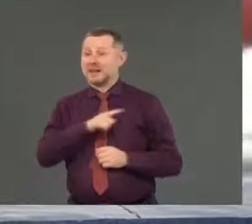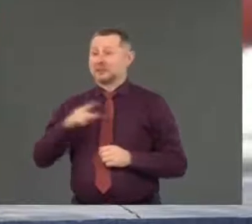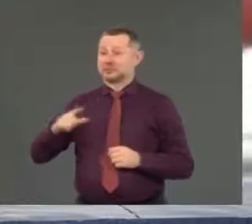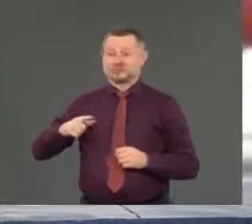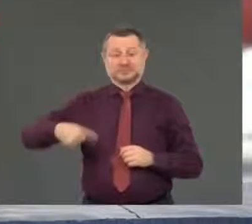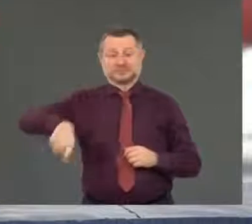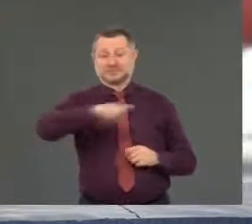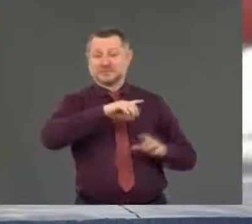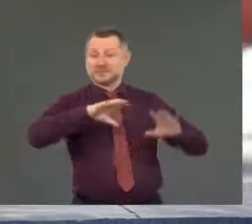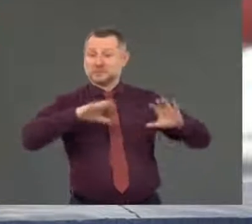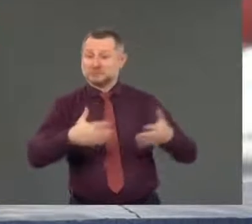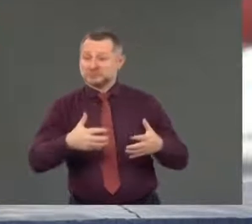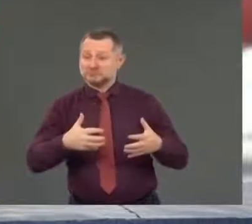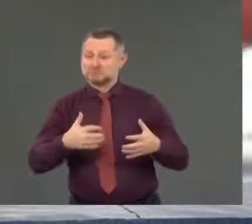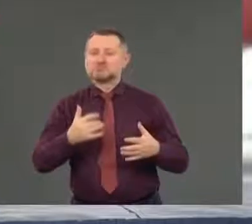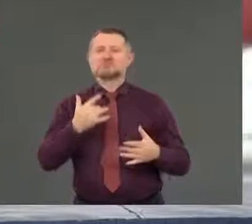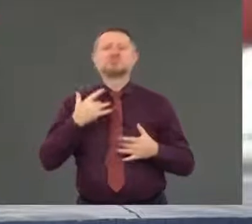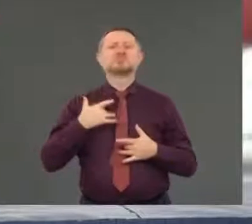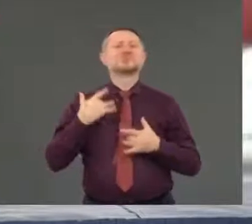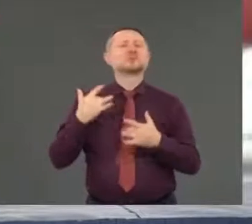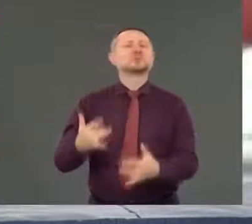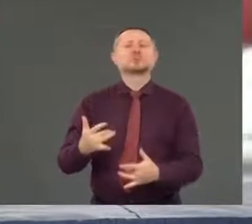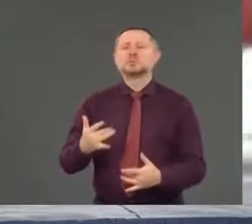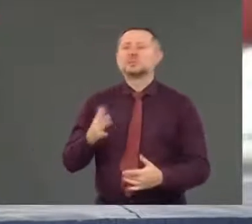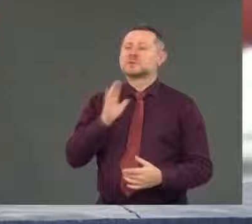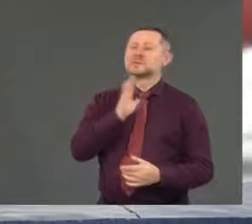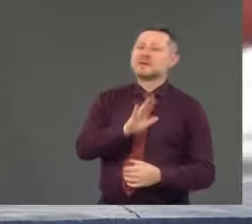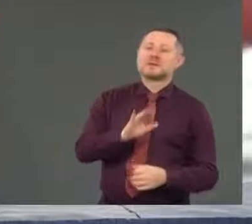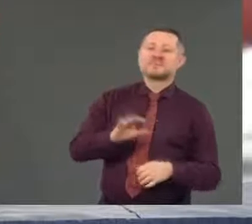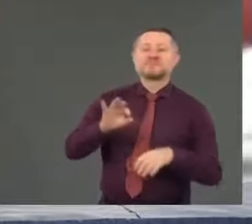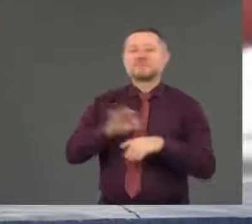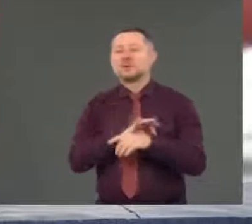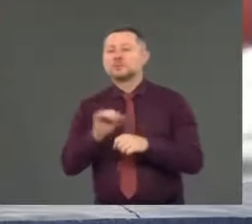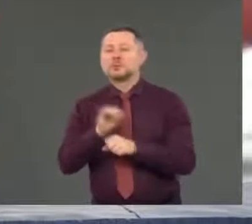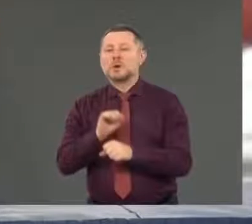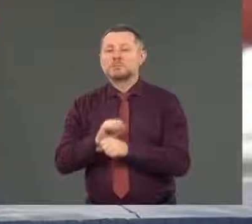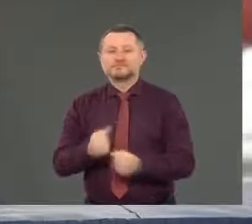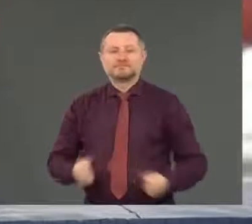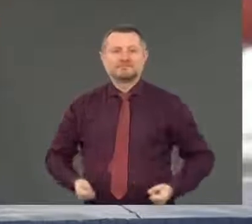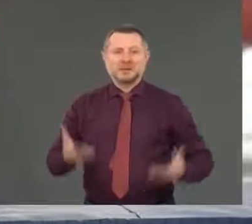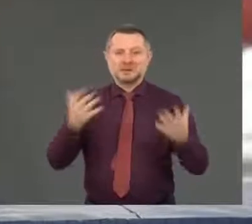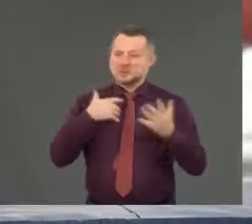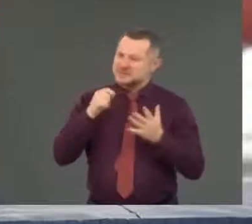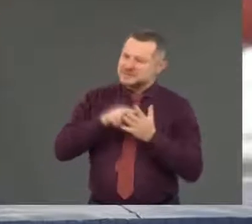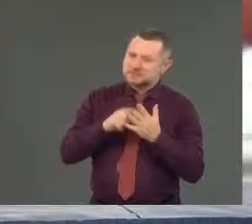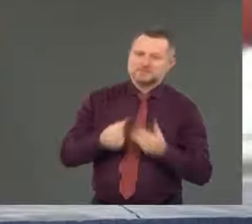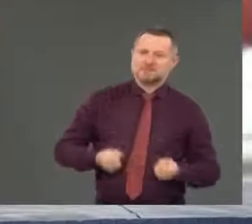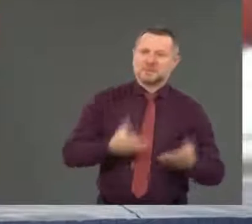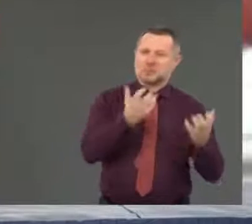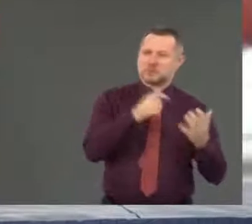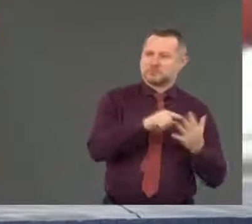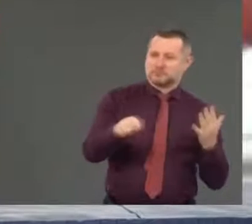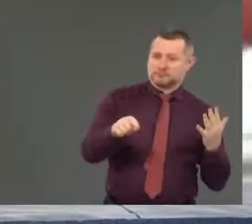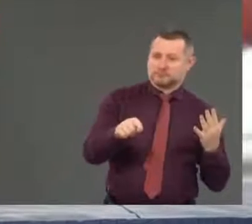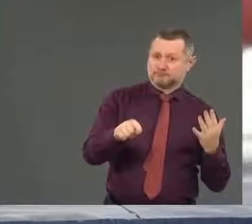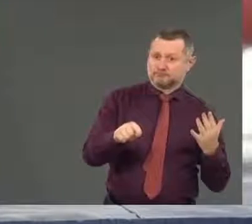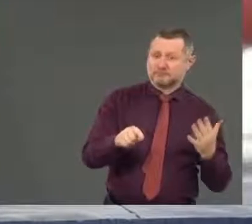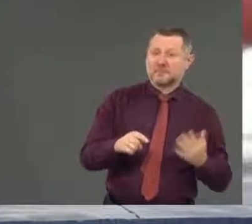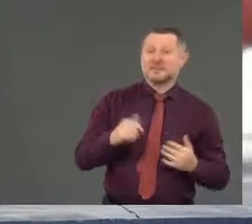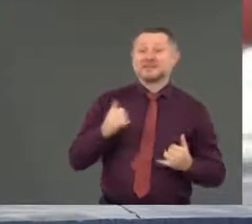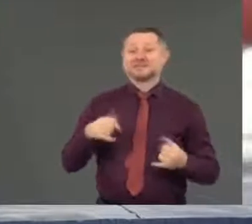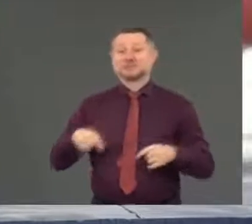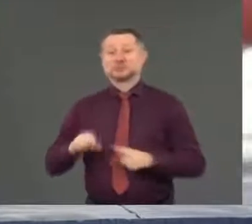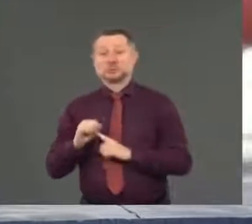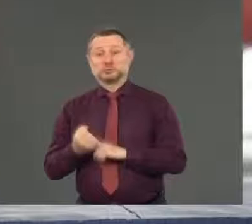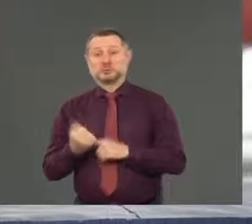tend to spend money, right? That's basically the power of the purse. The problem in this situation is we don't have